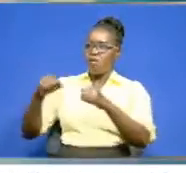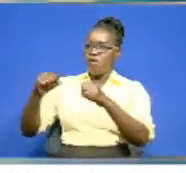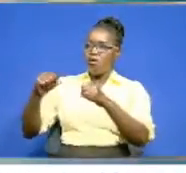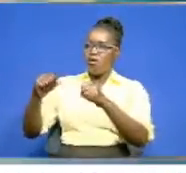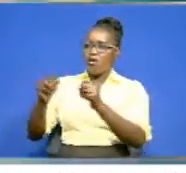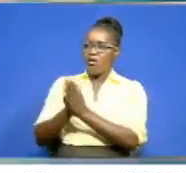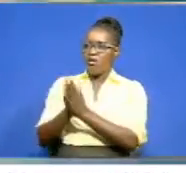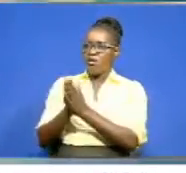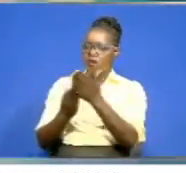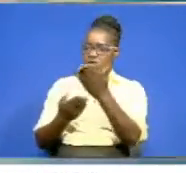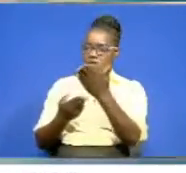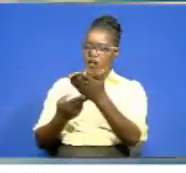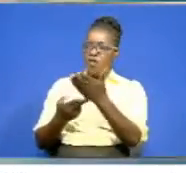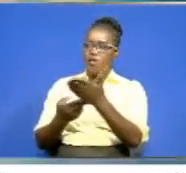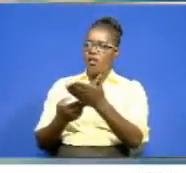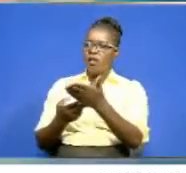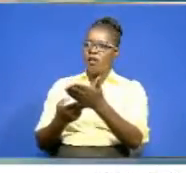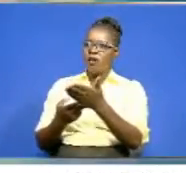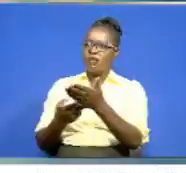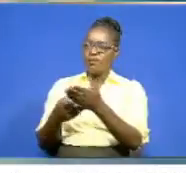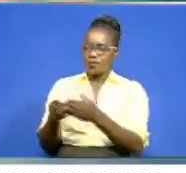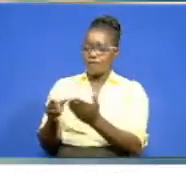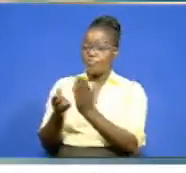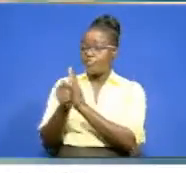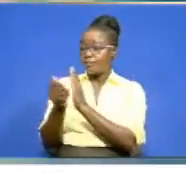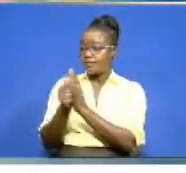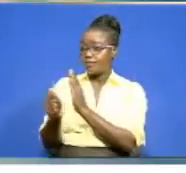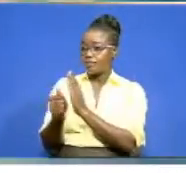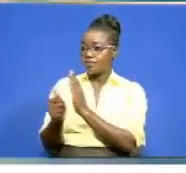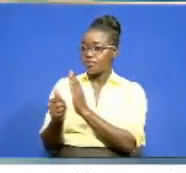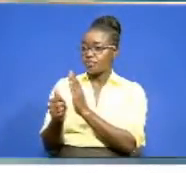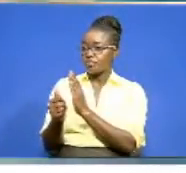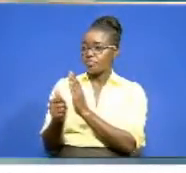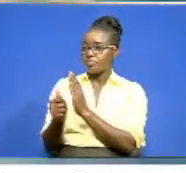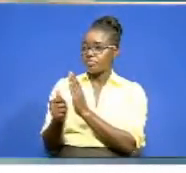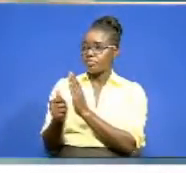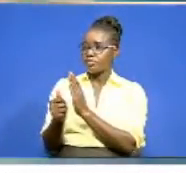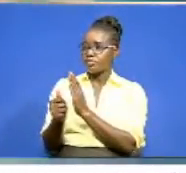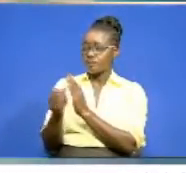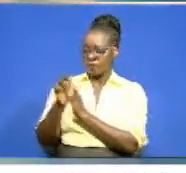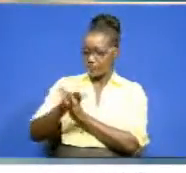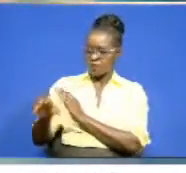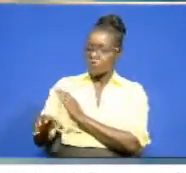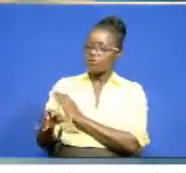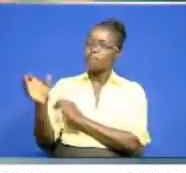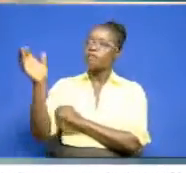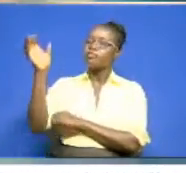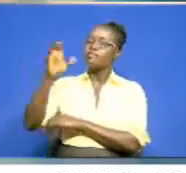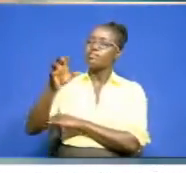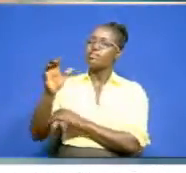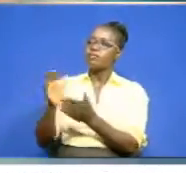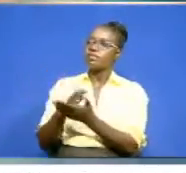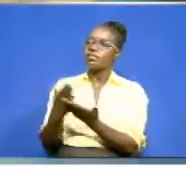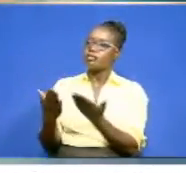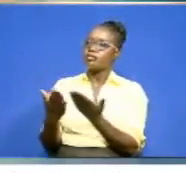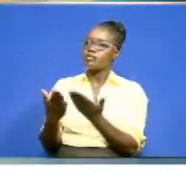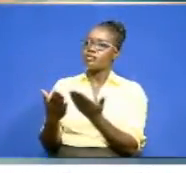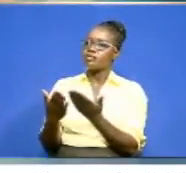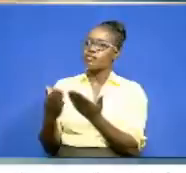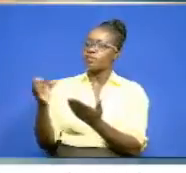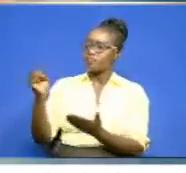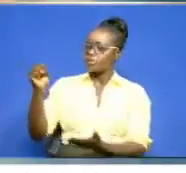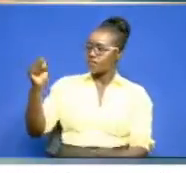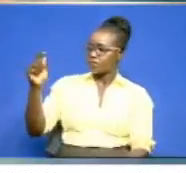coaching techniques. In terms of, in basketball, there is this thing we call statistics.